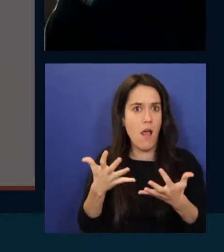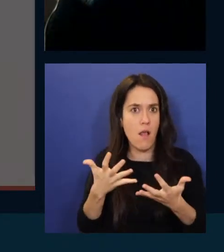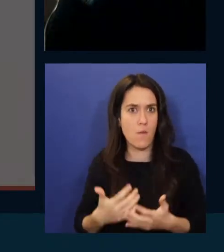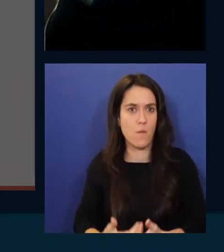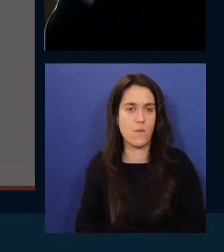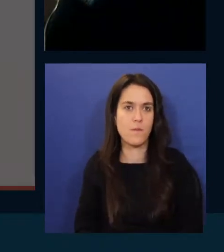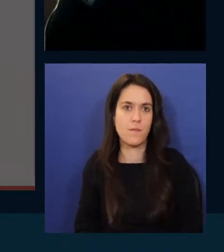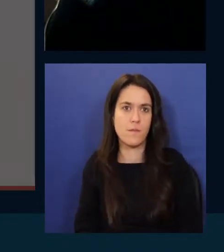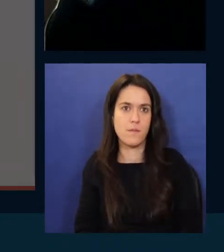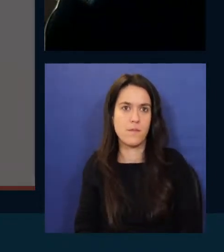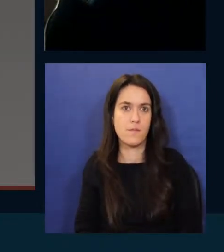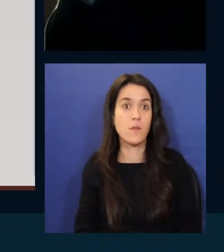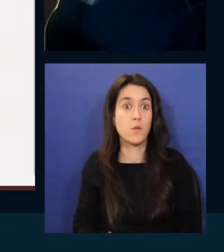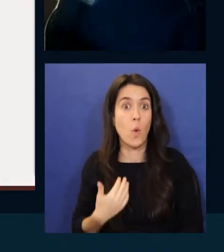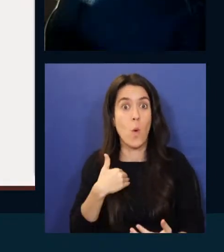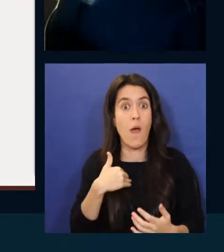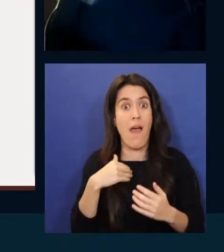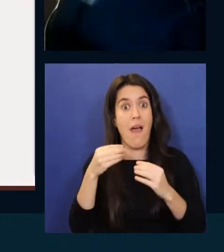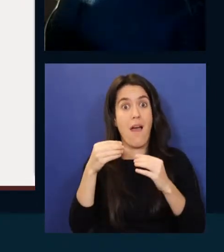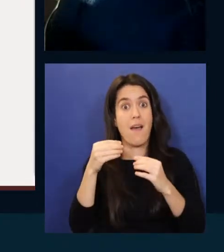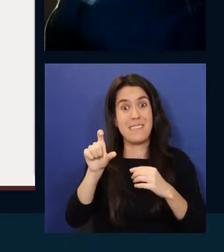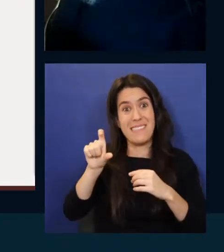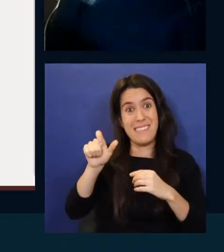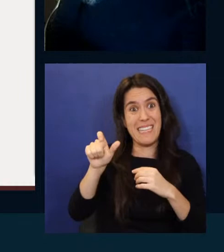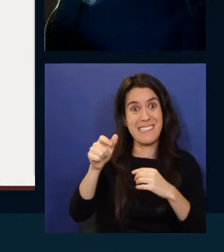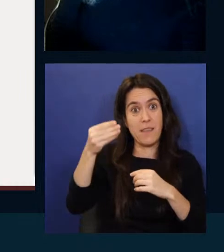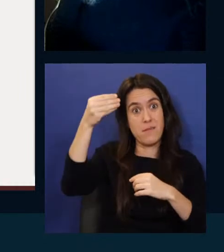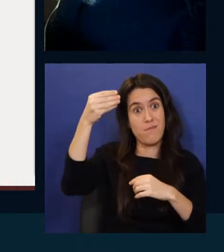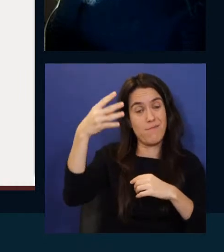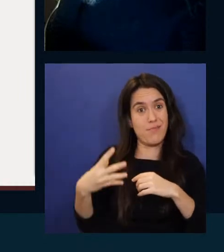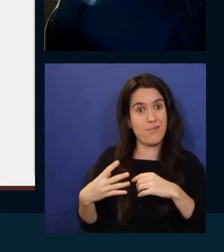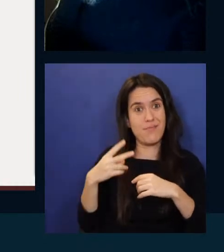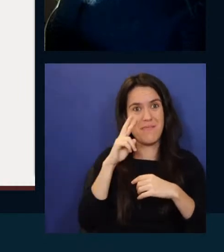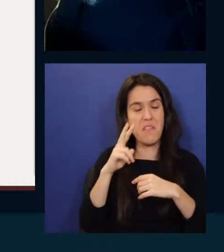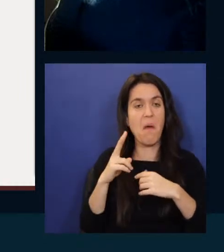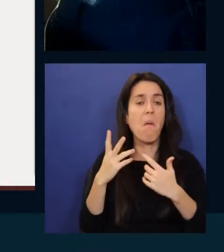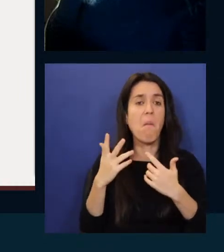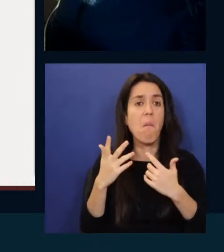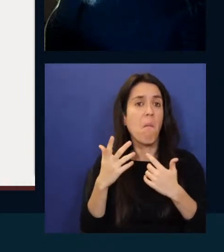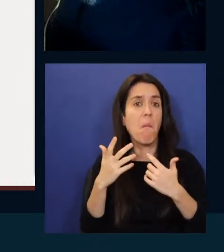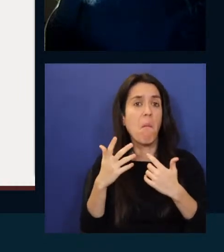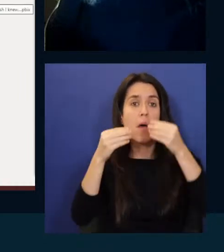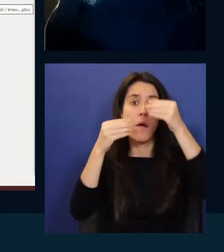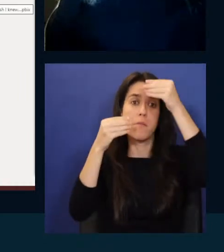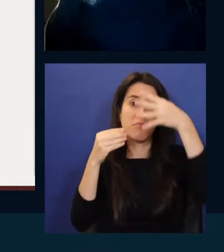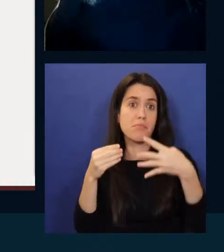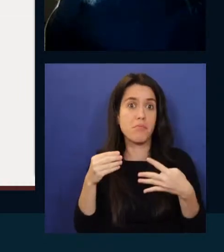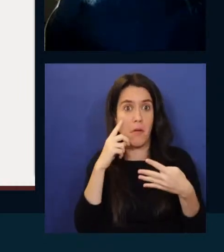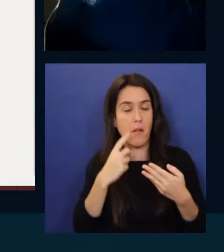So if you go into settings, it's not really anything interesting in that sense.